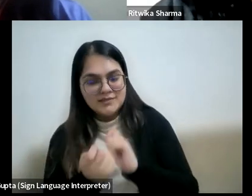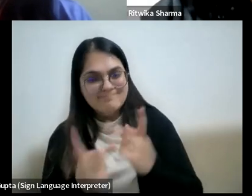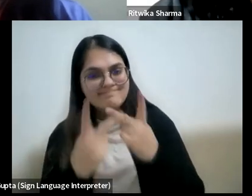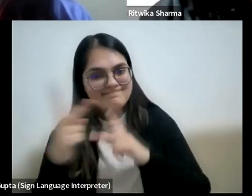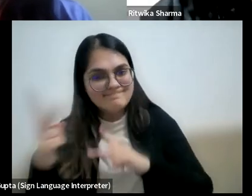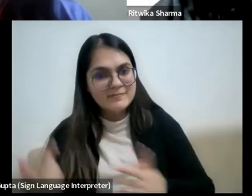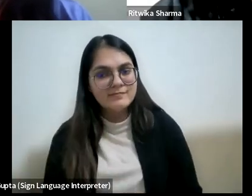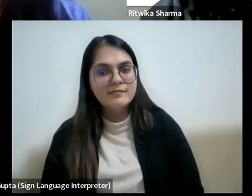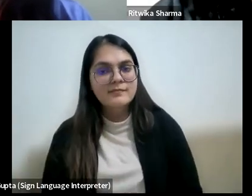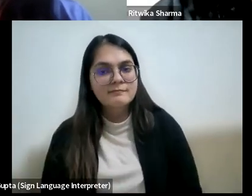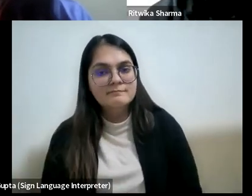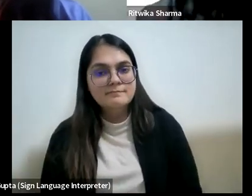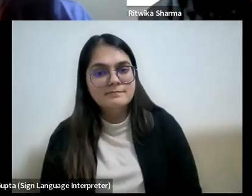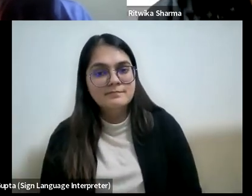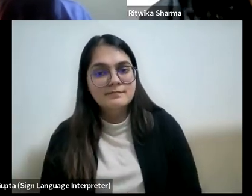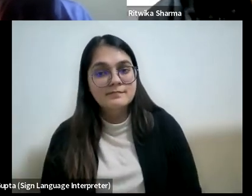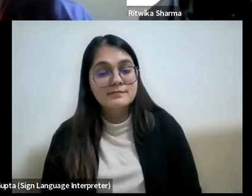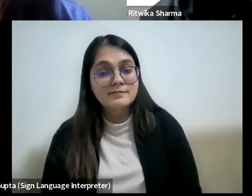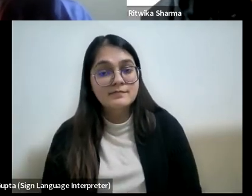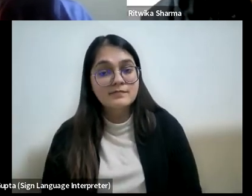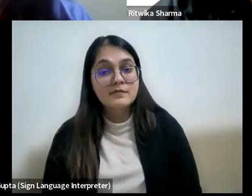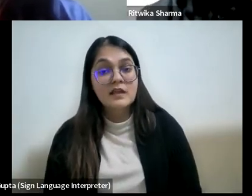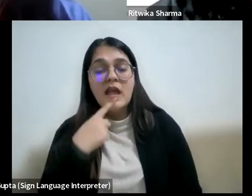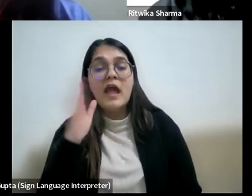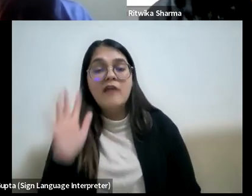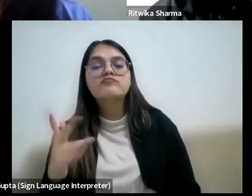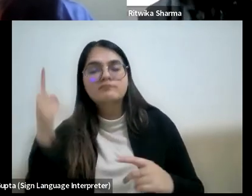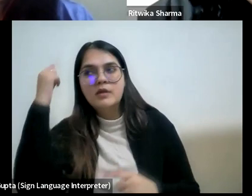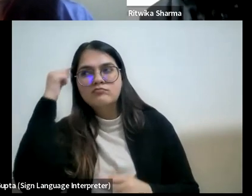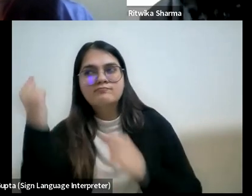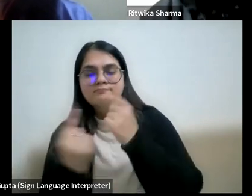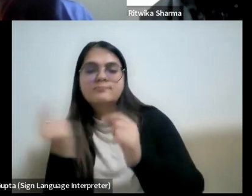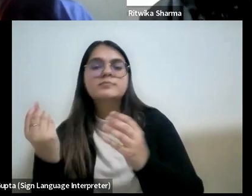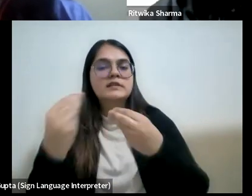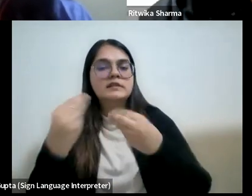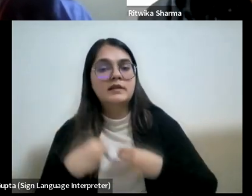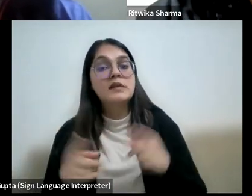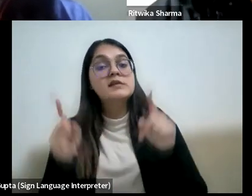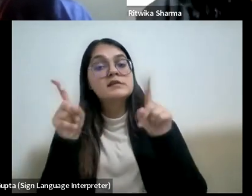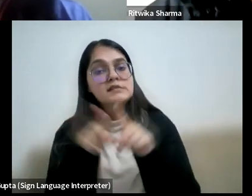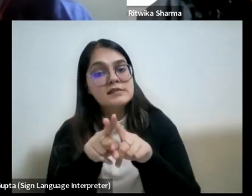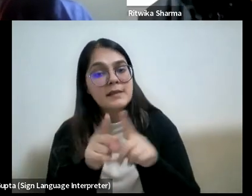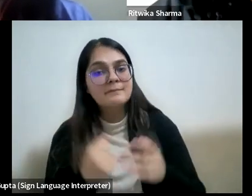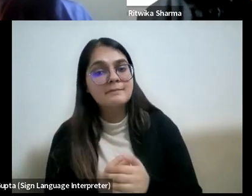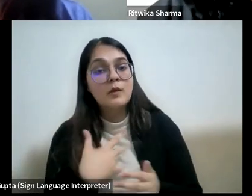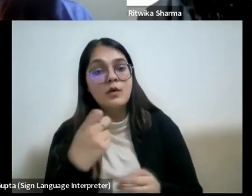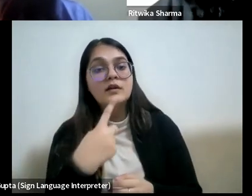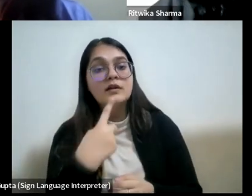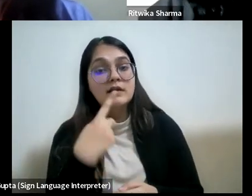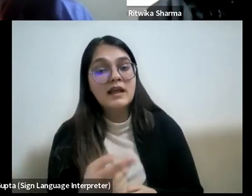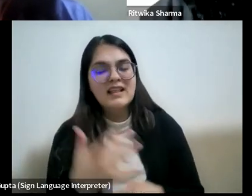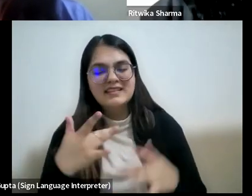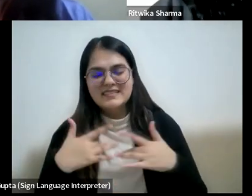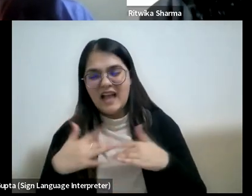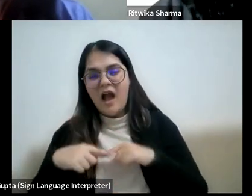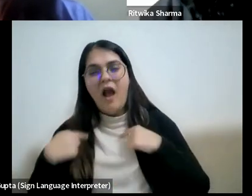law, and that gives us a lot of food for thought. At the same time, Afreen, I think I will have to say that it's rather heartening to hear from